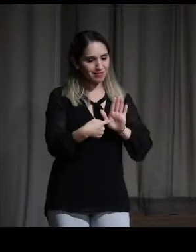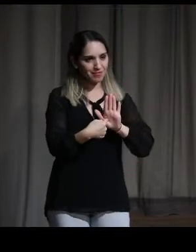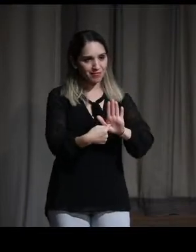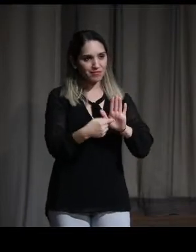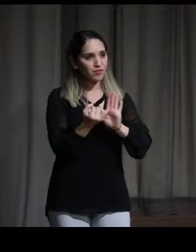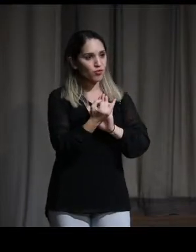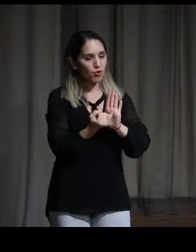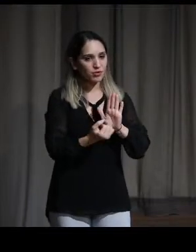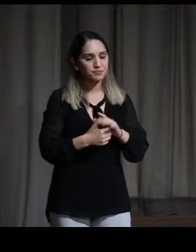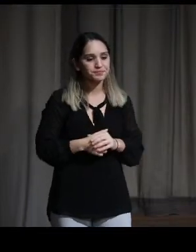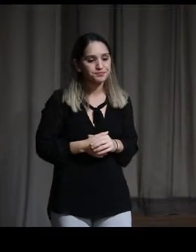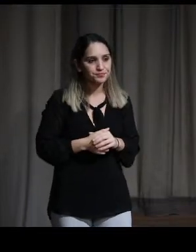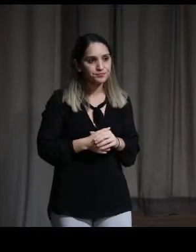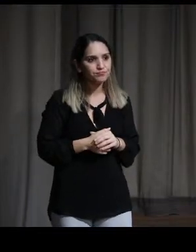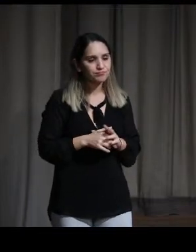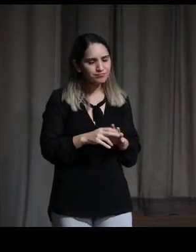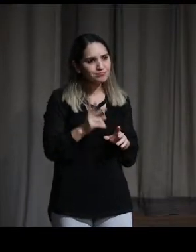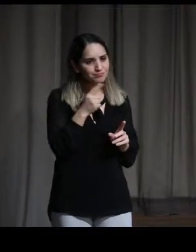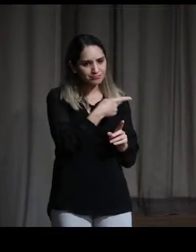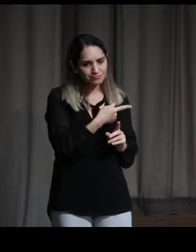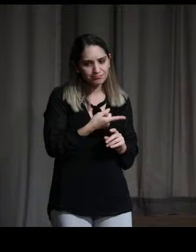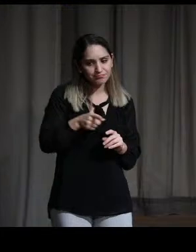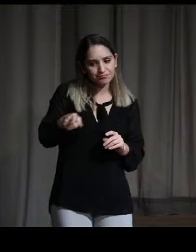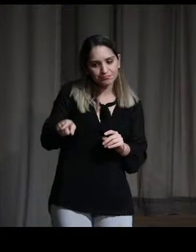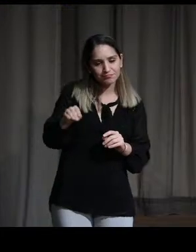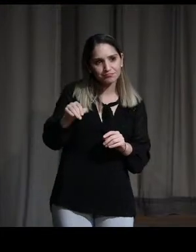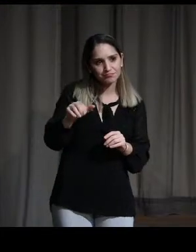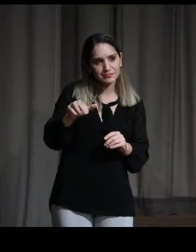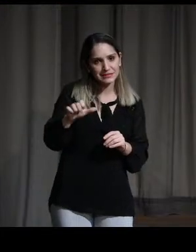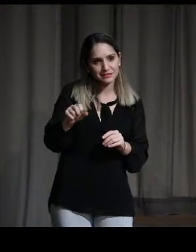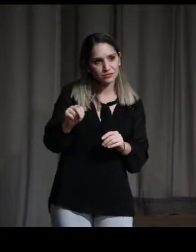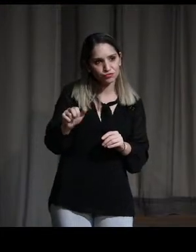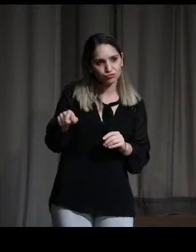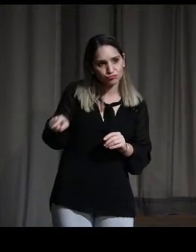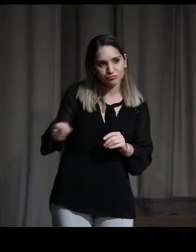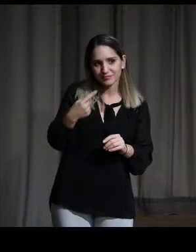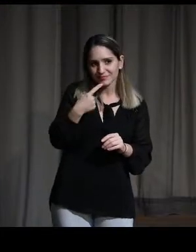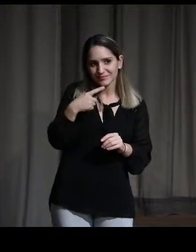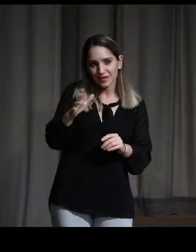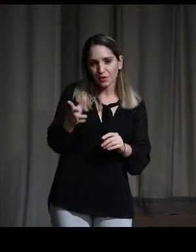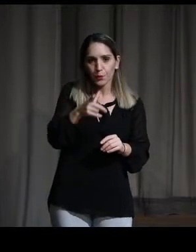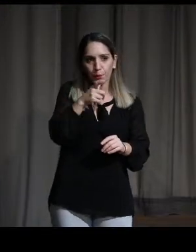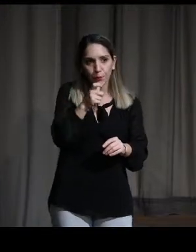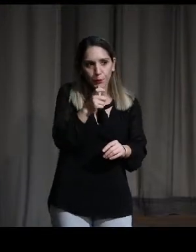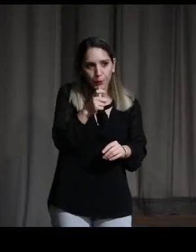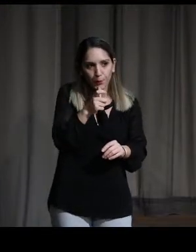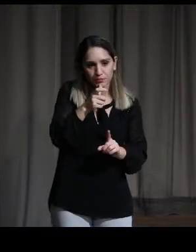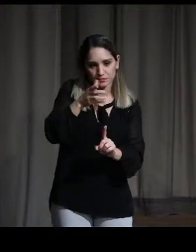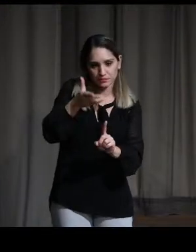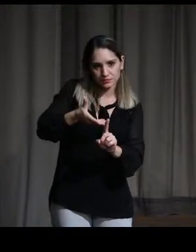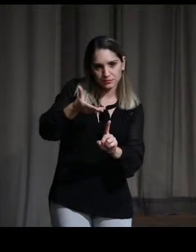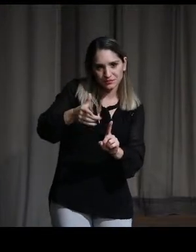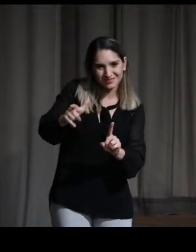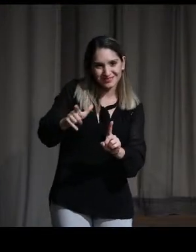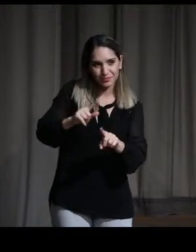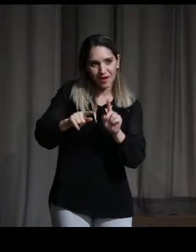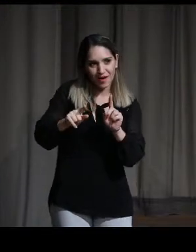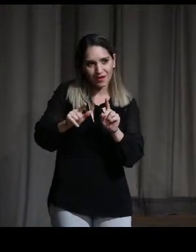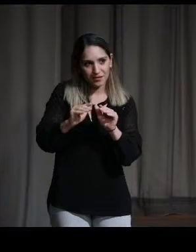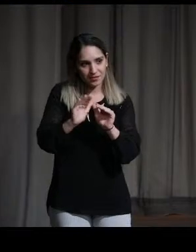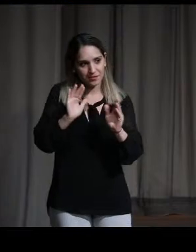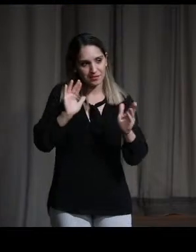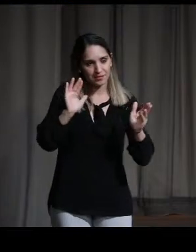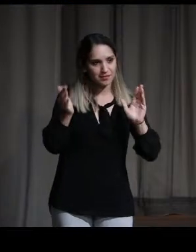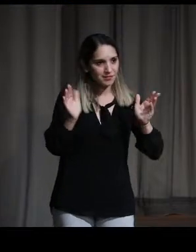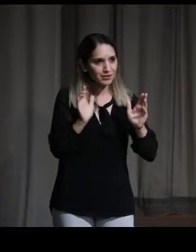are, if Mariano, as Dr. Damian was saying, was kind of settling into knowing who he is and what he wants to do, there's a new crop of artists that are coming up that are